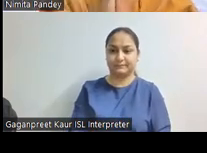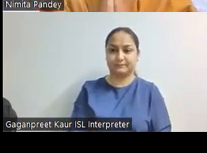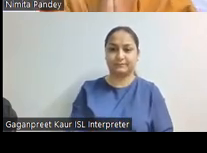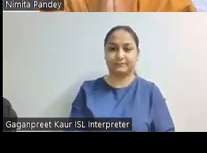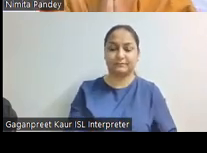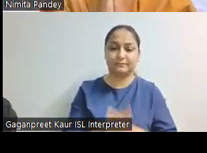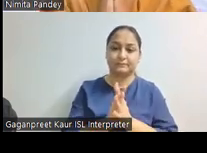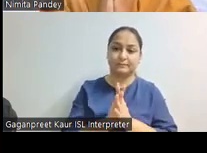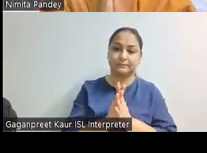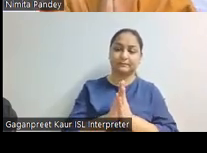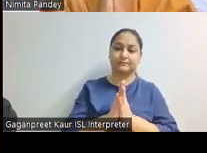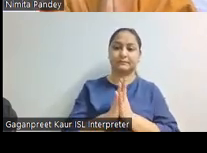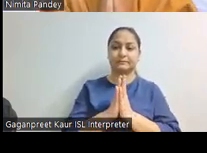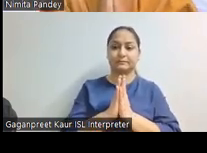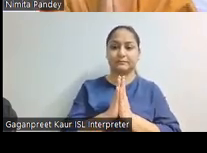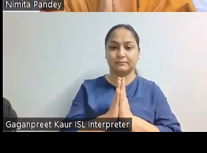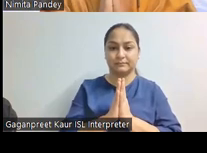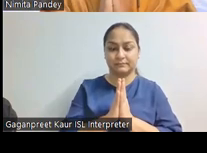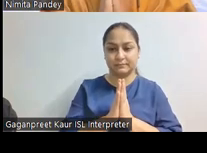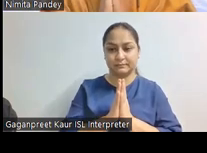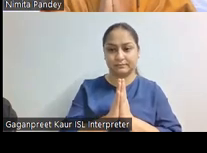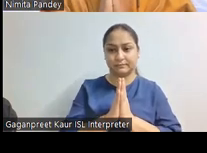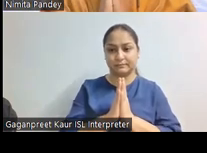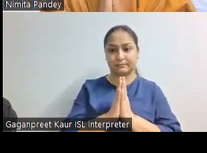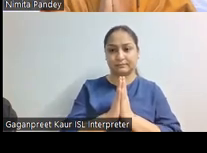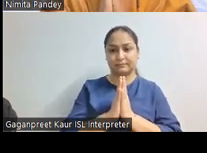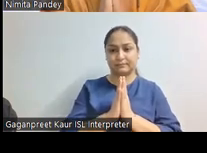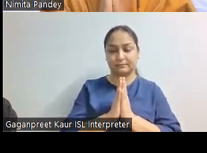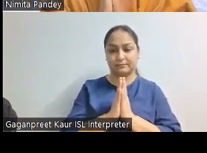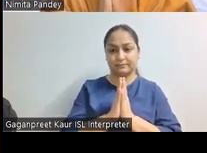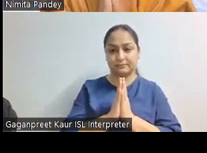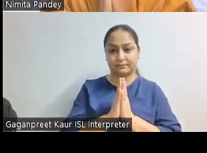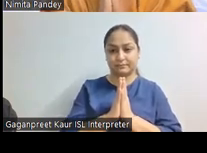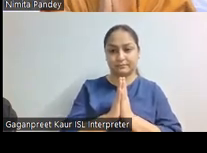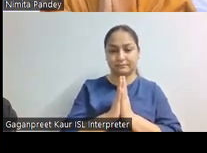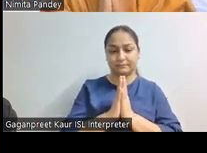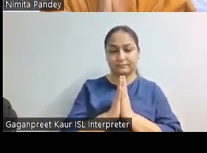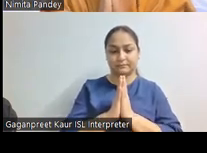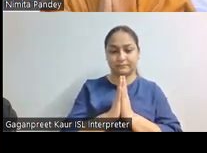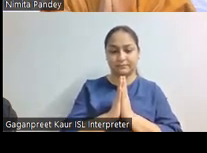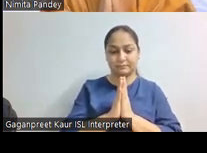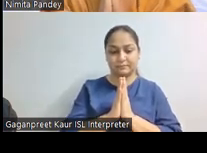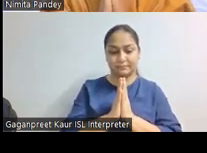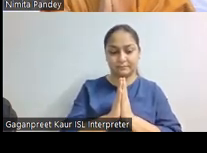Om Shri Gurubhyo Namaha Harih Om